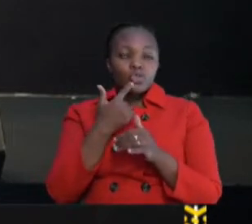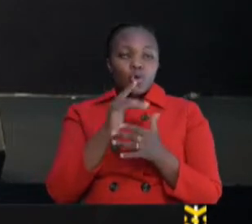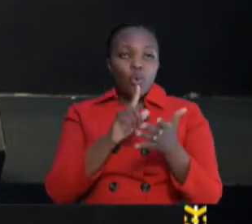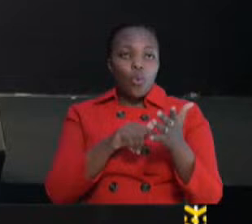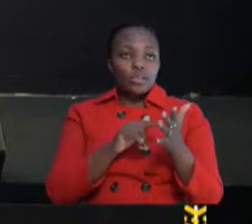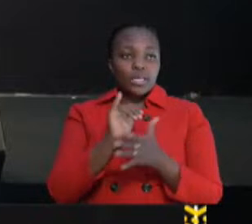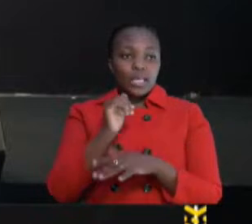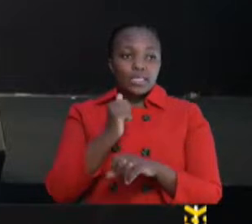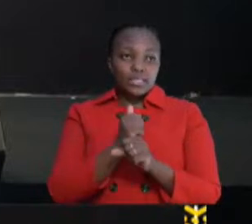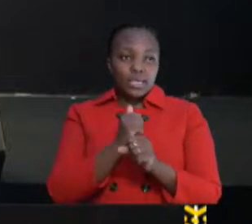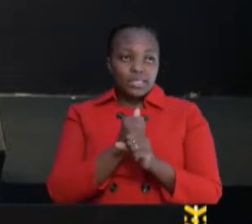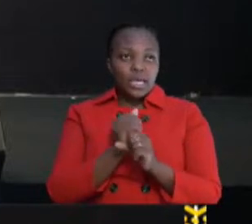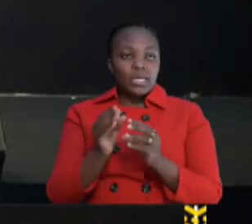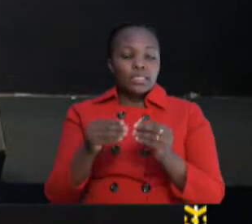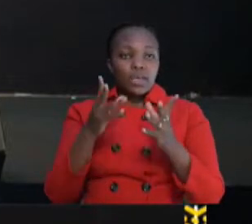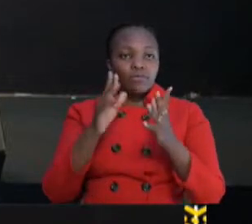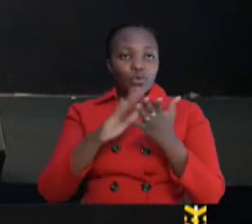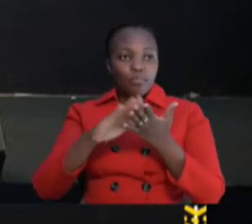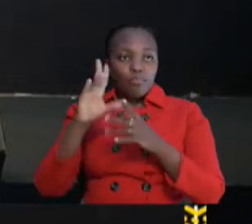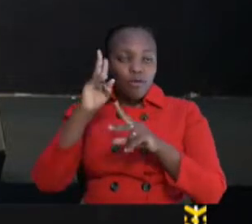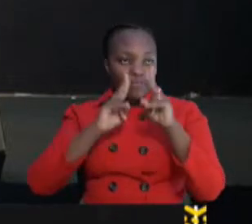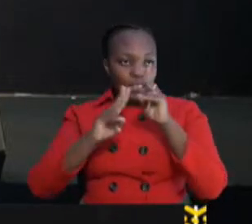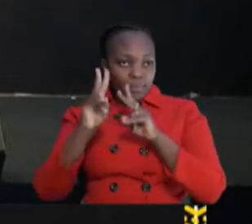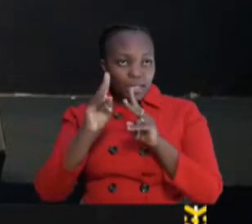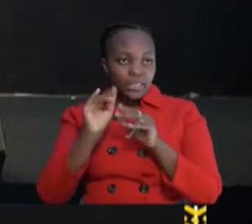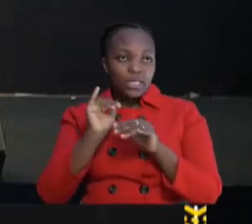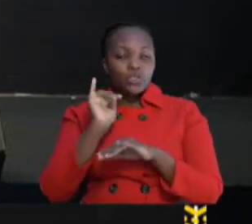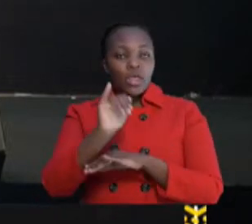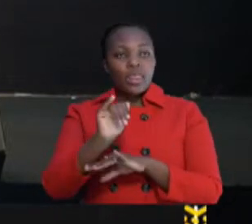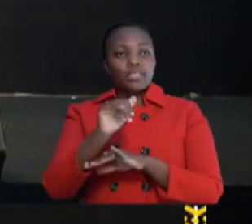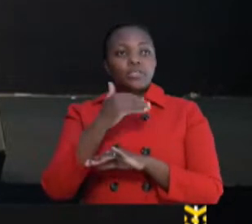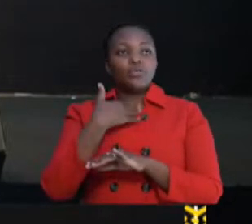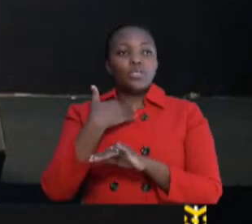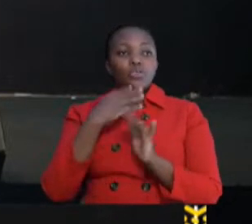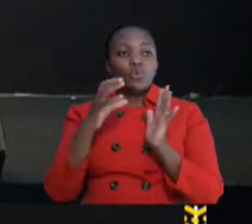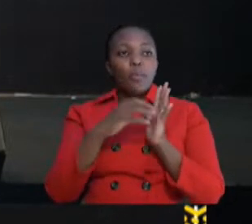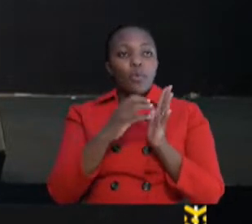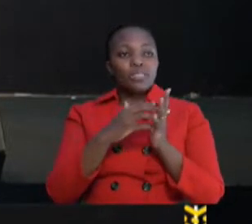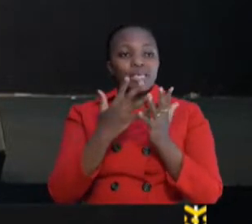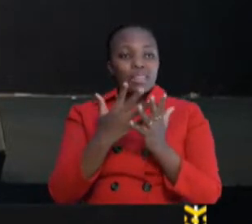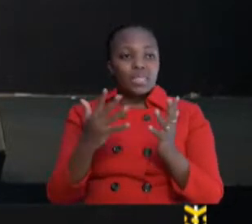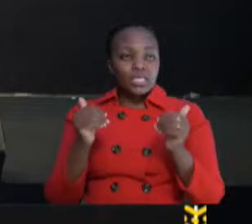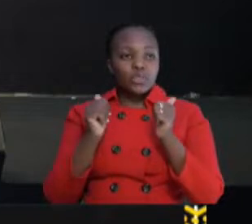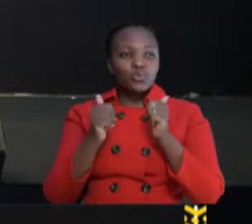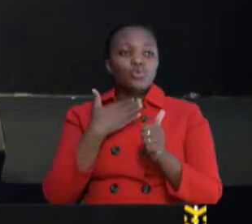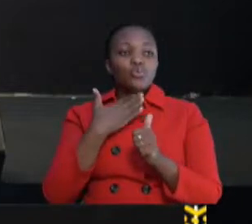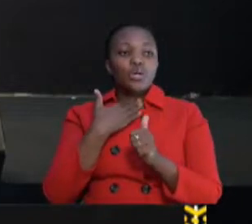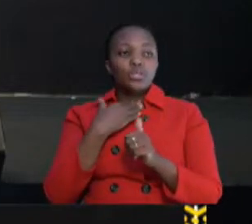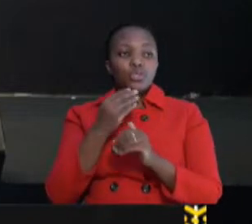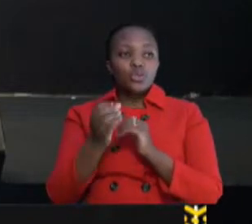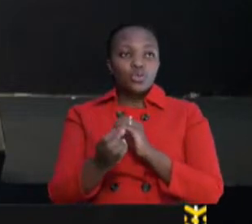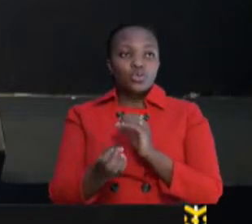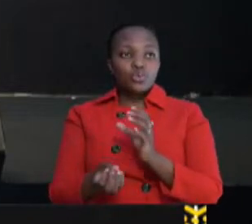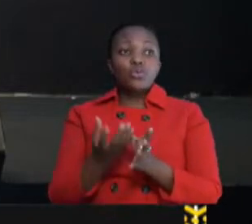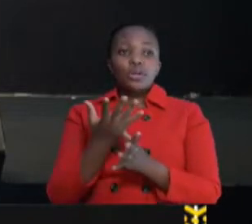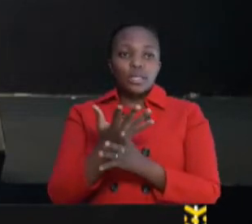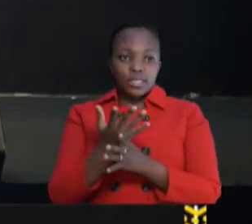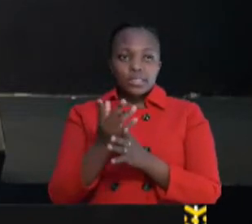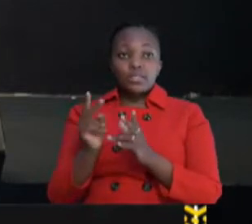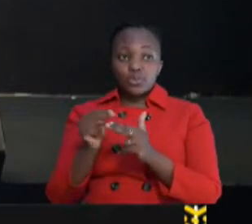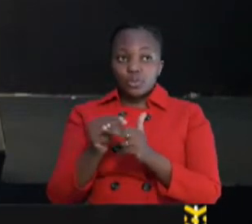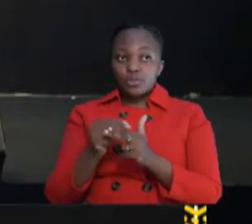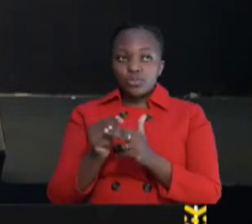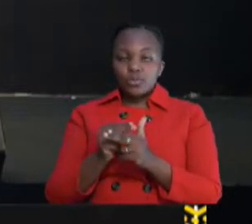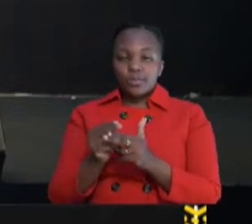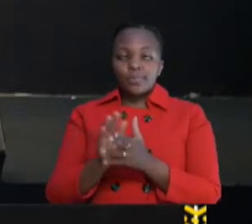is to drive more visibility to the account you want to post said production that you aim to release very soon or on a